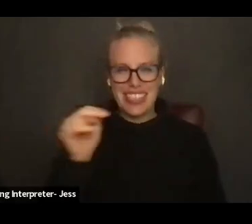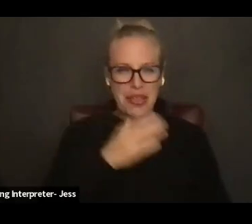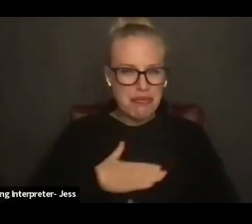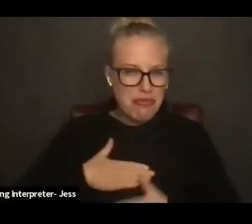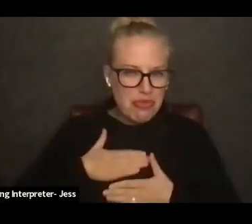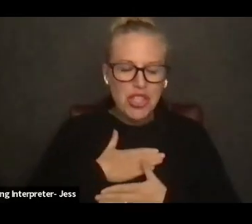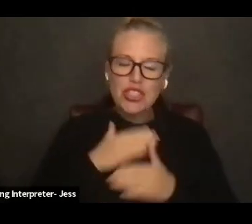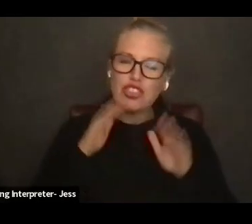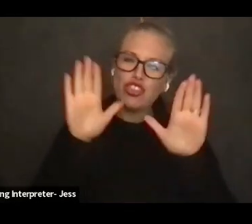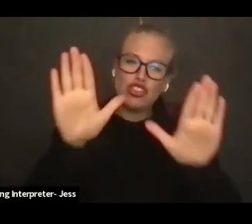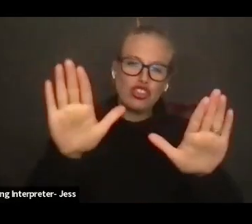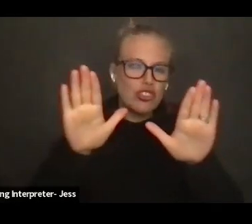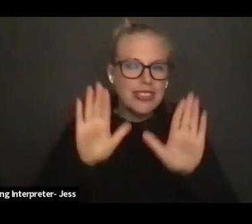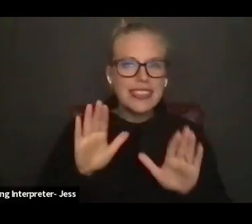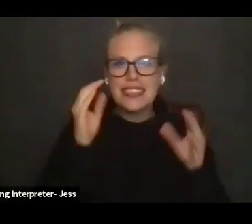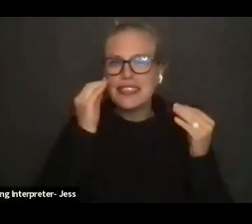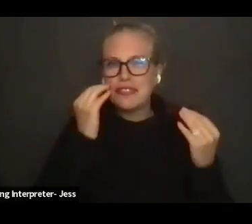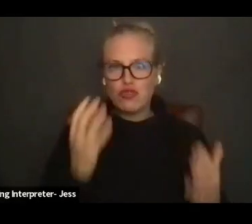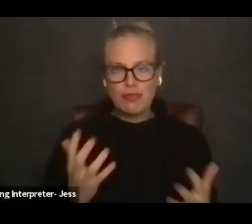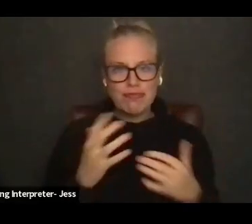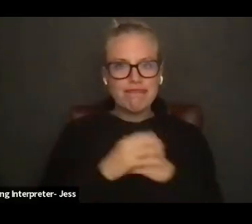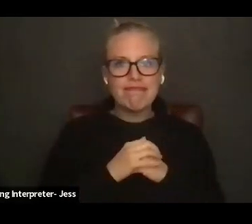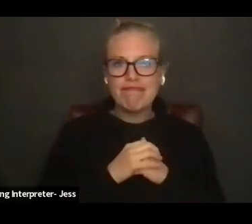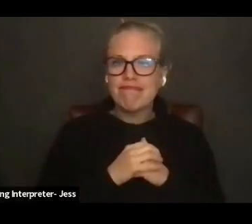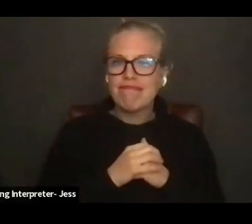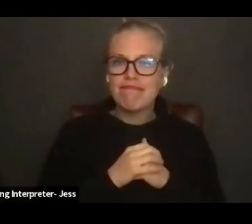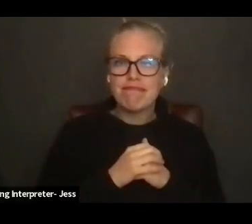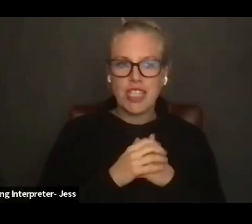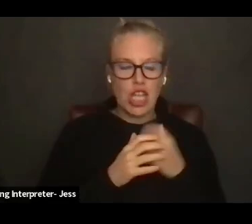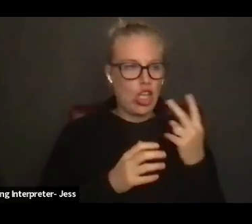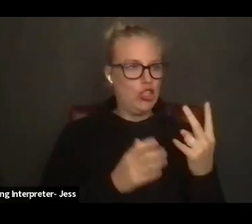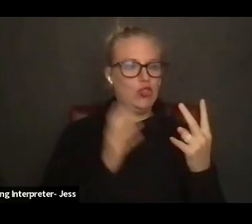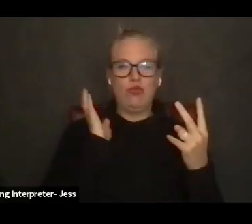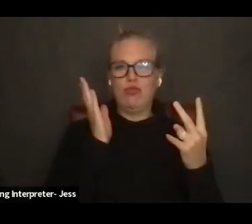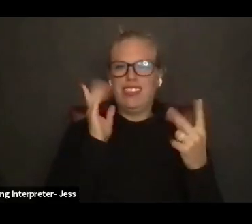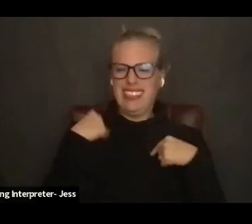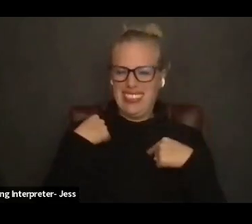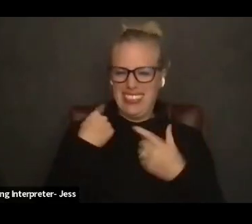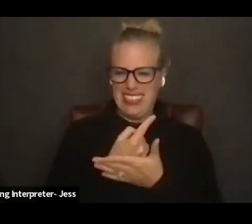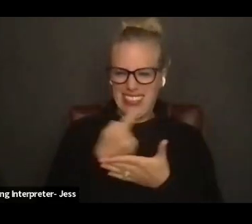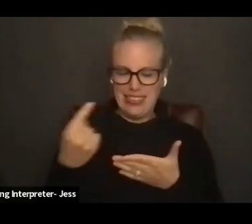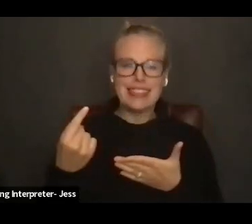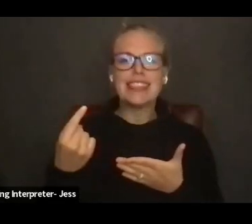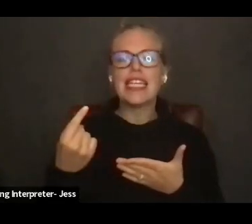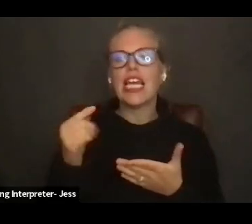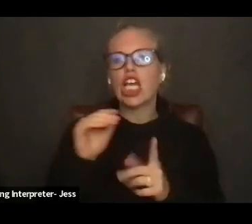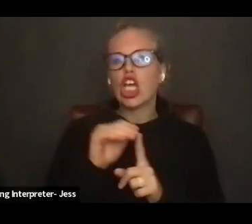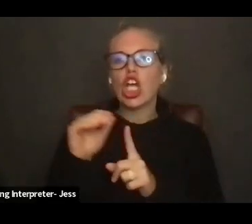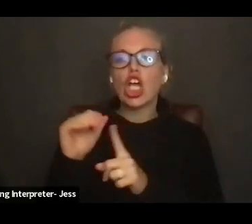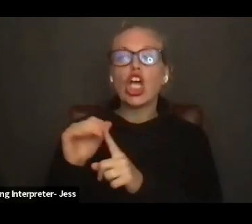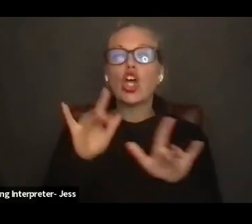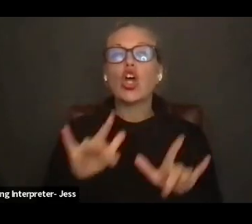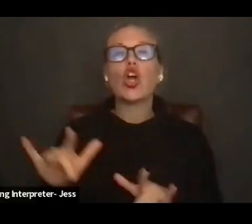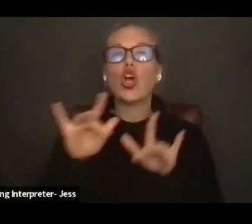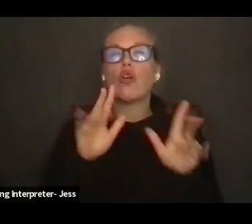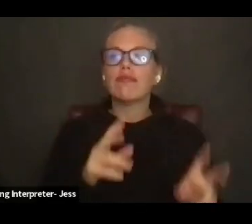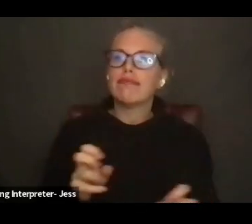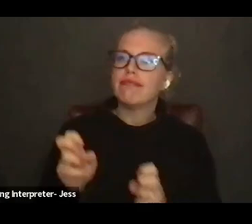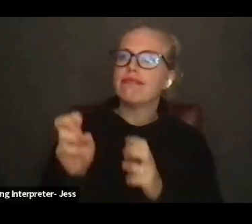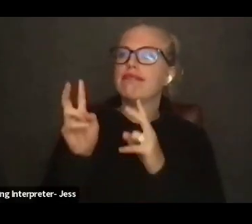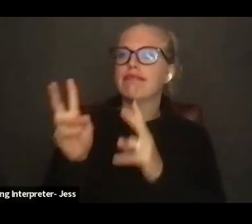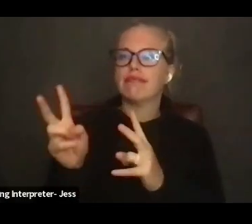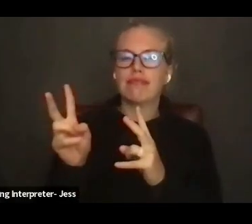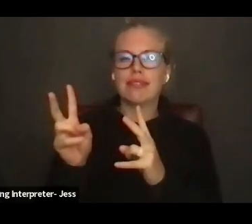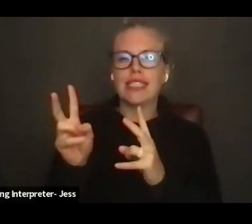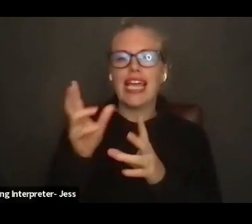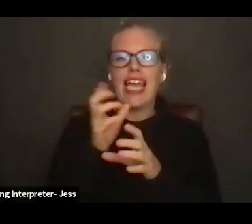this great information that you shared and two presentations this week. And just a reminder that those recordings will be on the Get